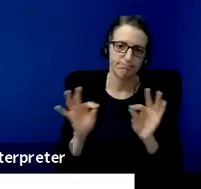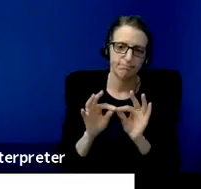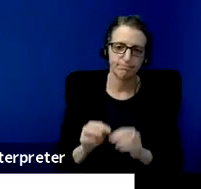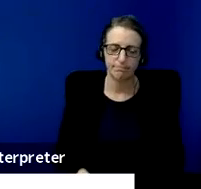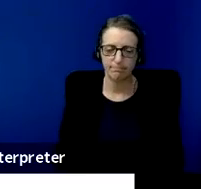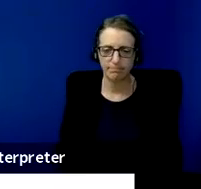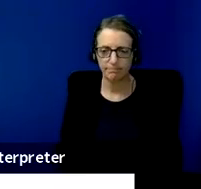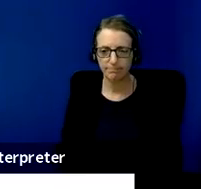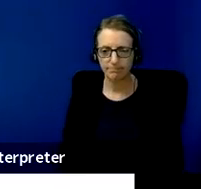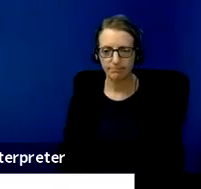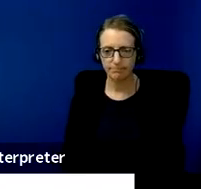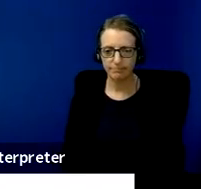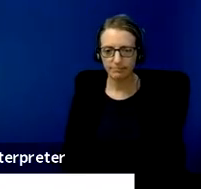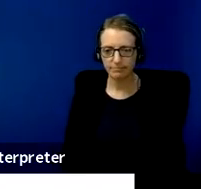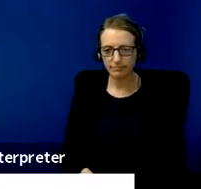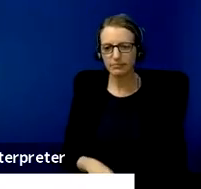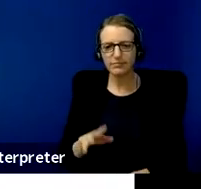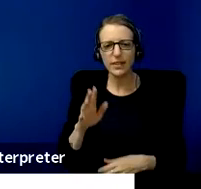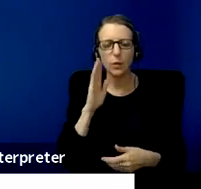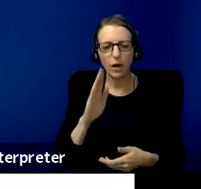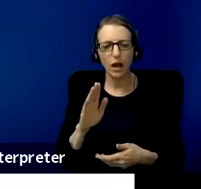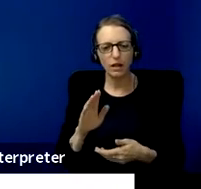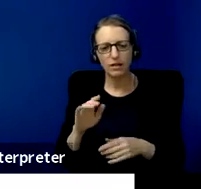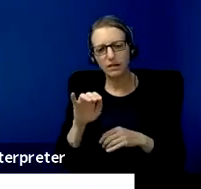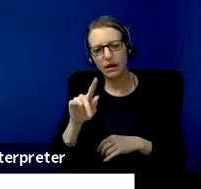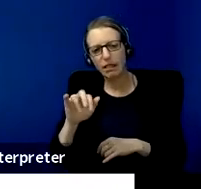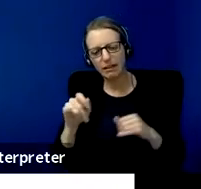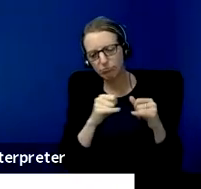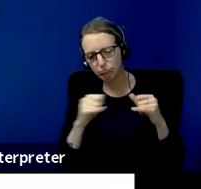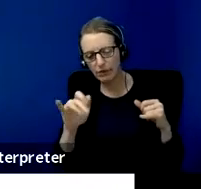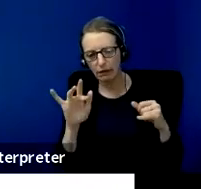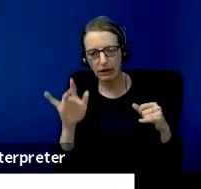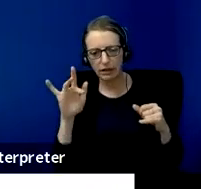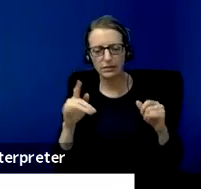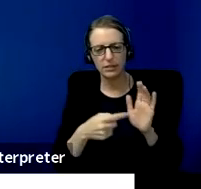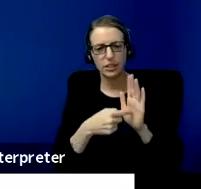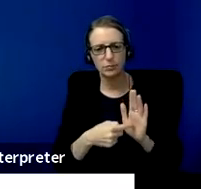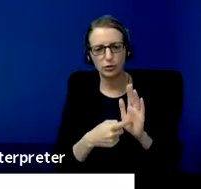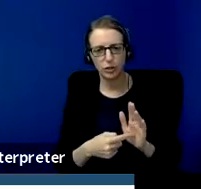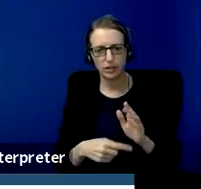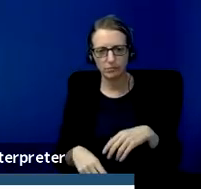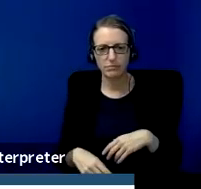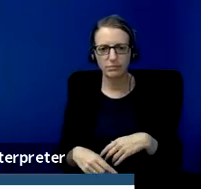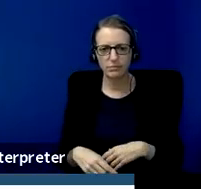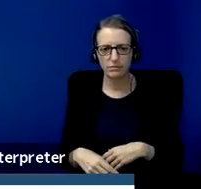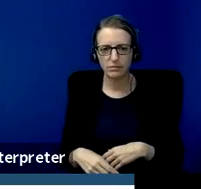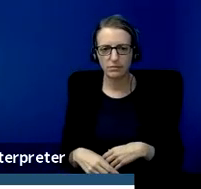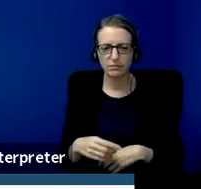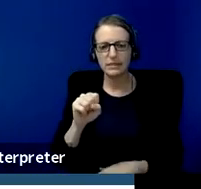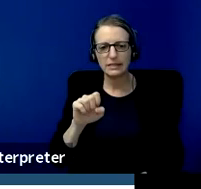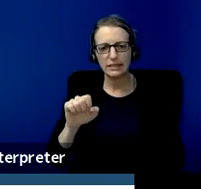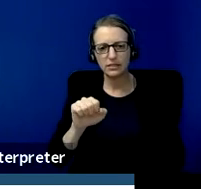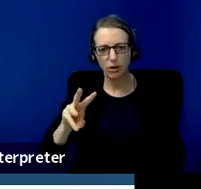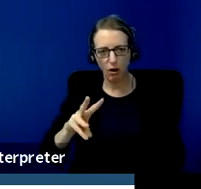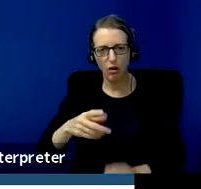So I'm going to click this link to demo what apps integrate with Seesaw, and this does come from Seesaw. This is one of their articles that they shared in the